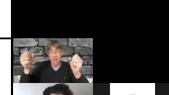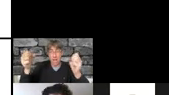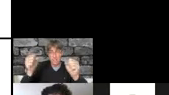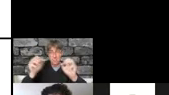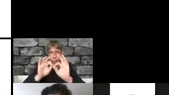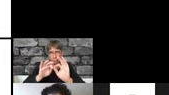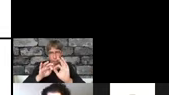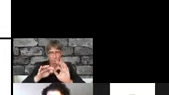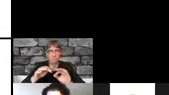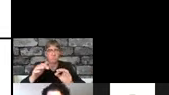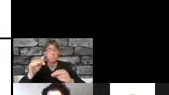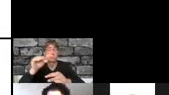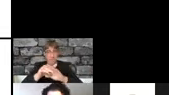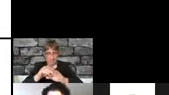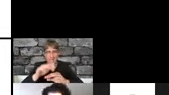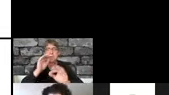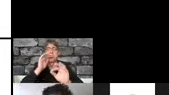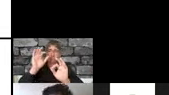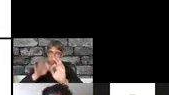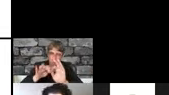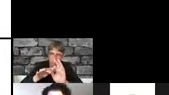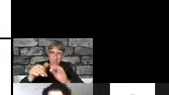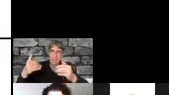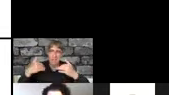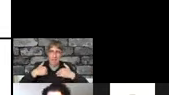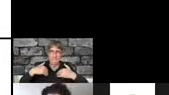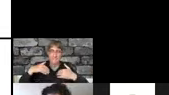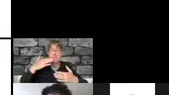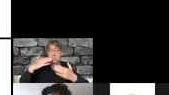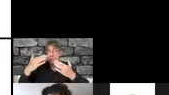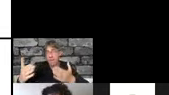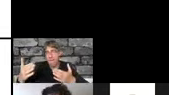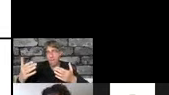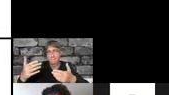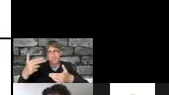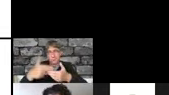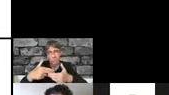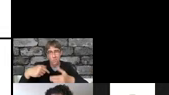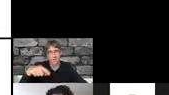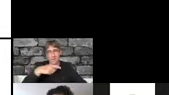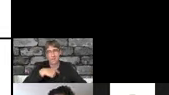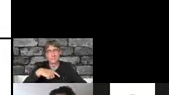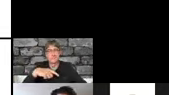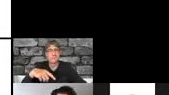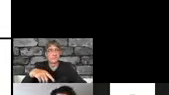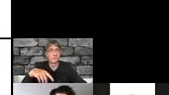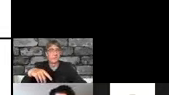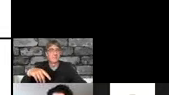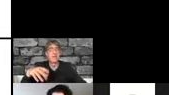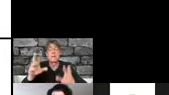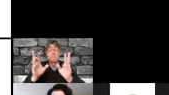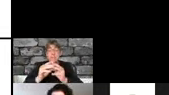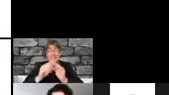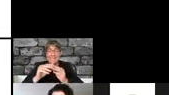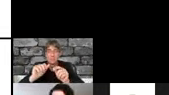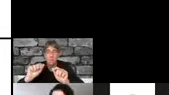This meeting also includes ASL interpreters. I would like to thank them for being with us. The meeting host will spotlight the interpreters